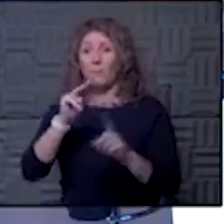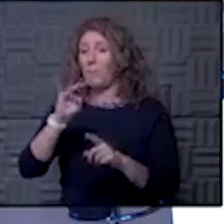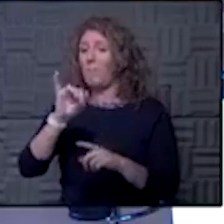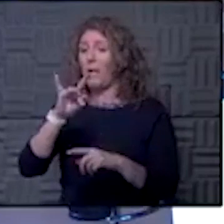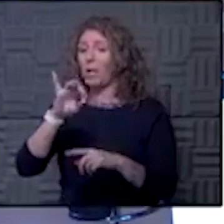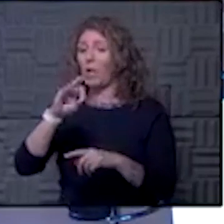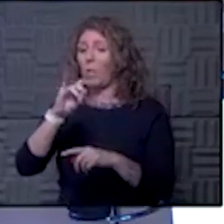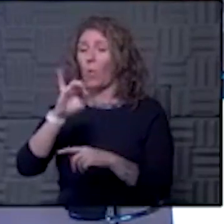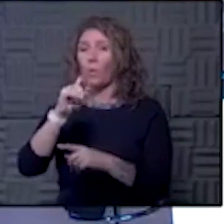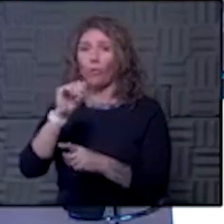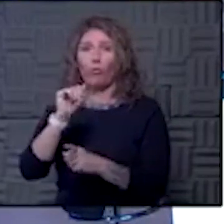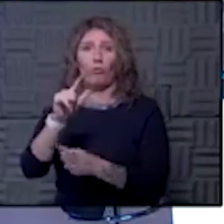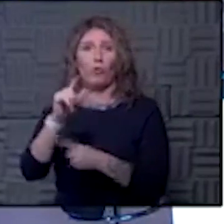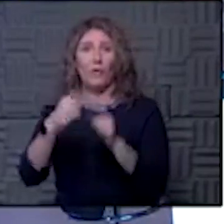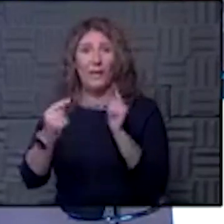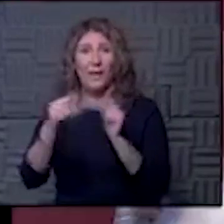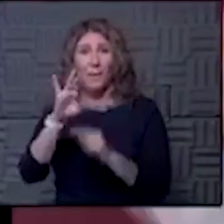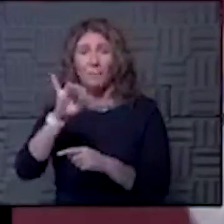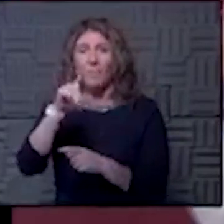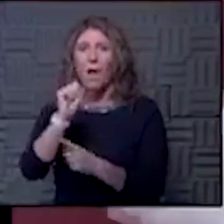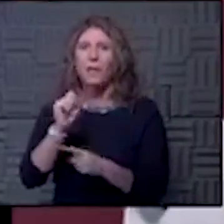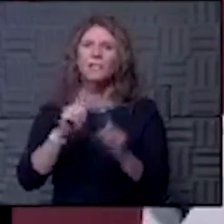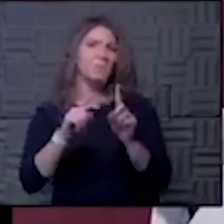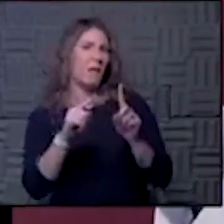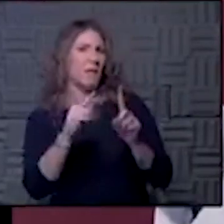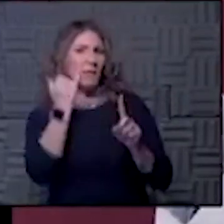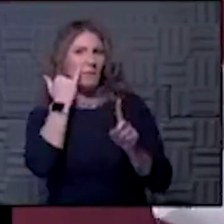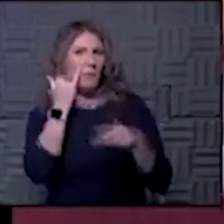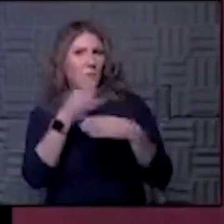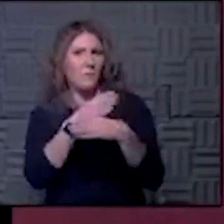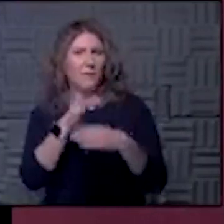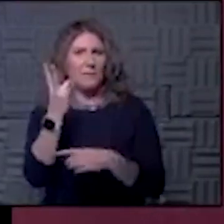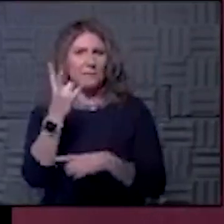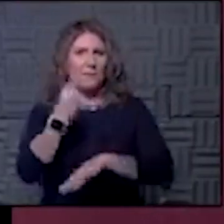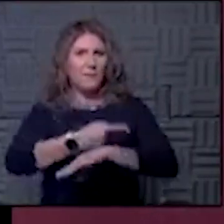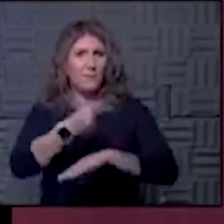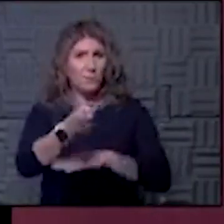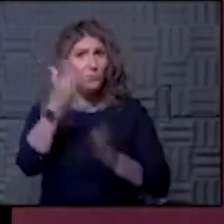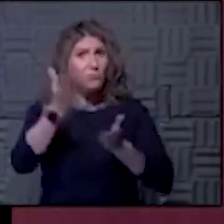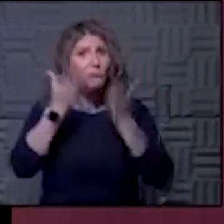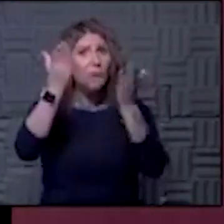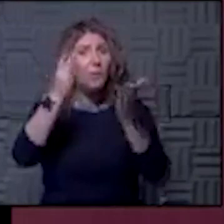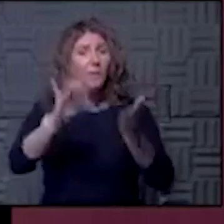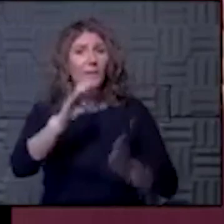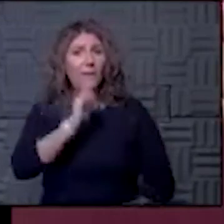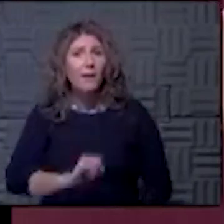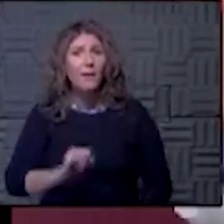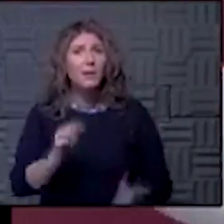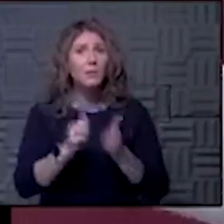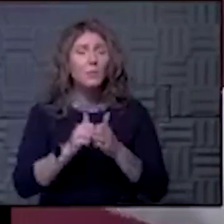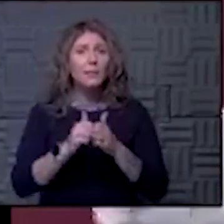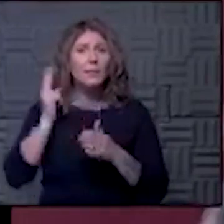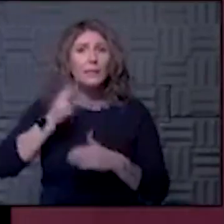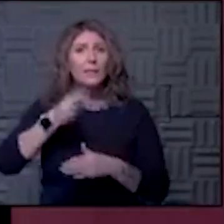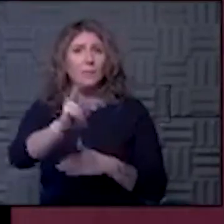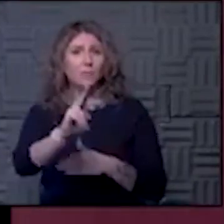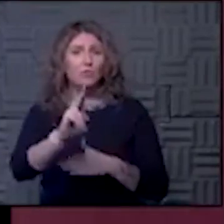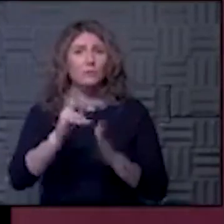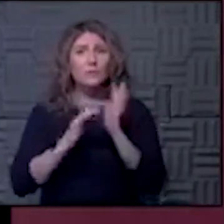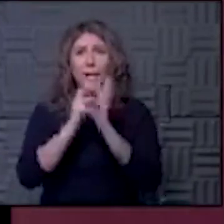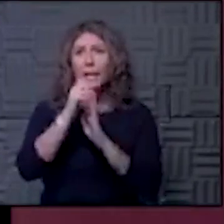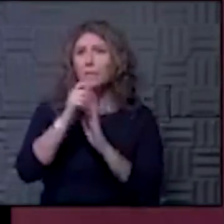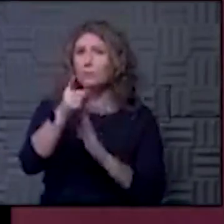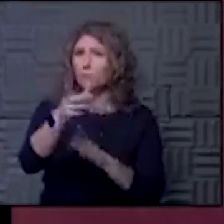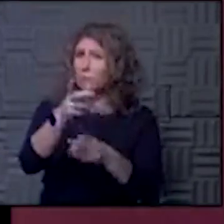So do you think, if it had been within 7 days, would you recommend that somebody of that age with a history of cancer go ahead and get monoclonal